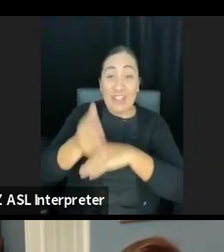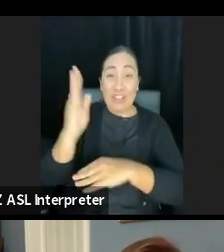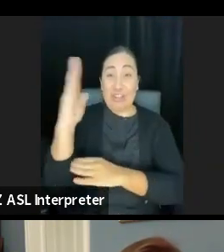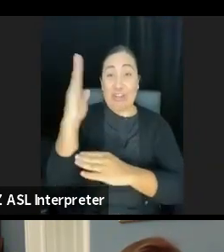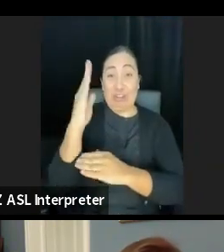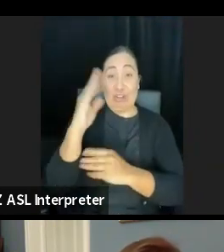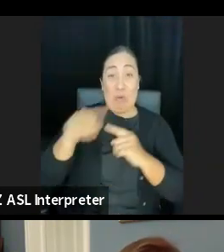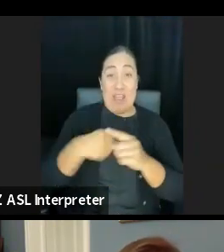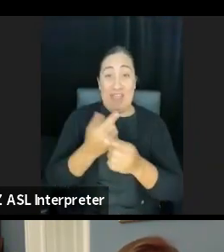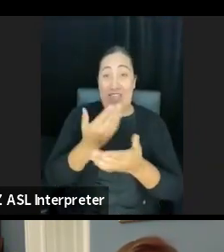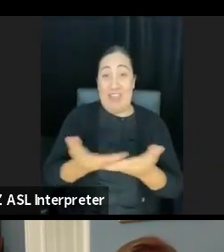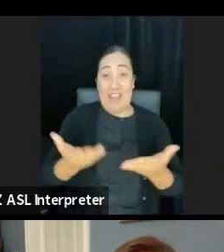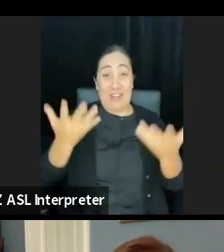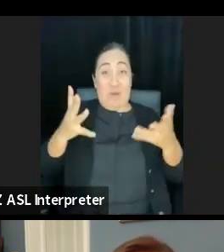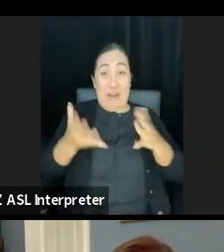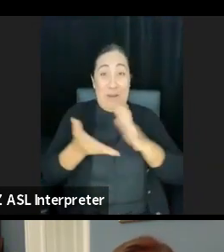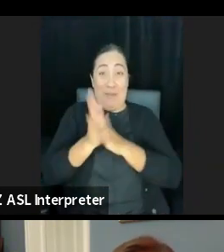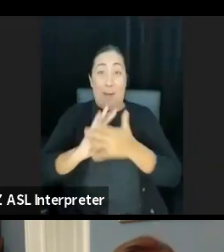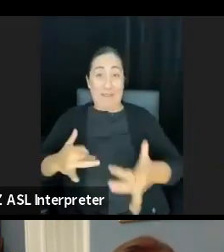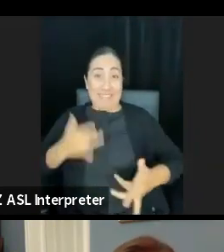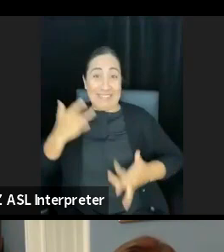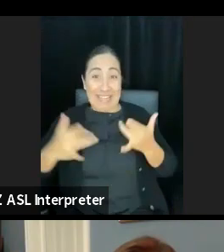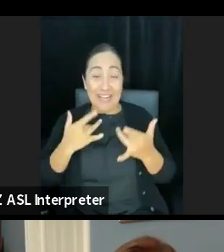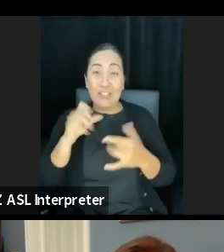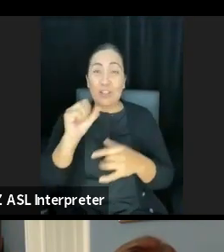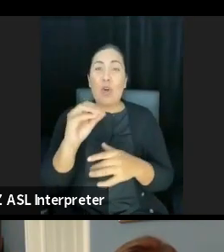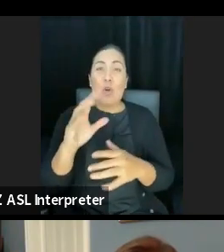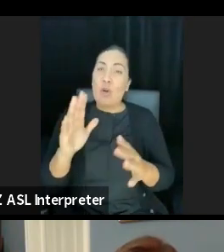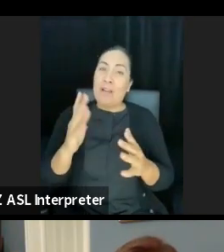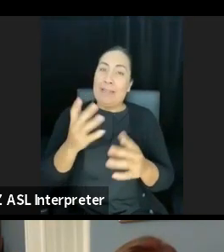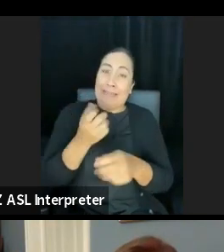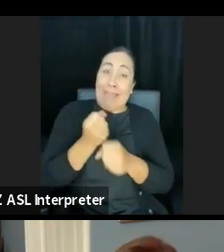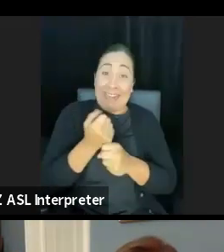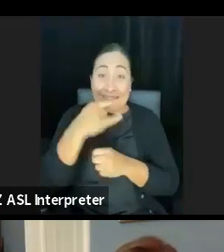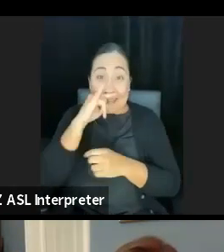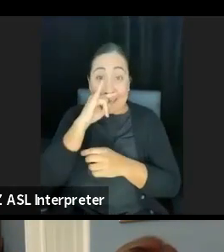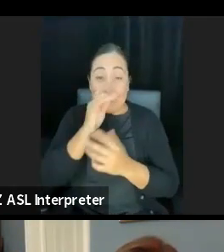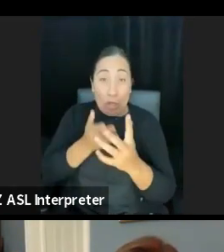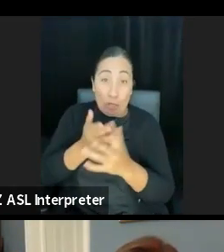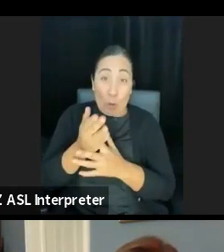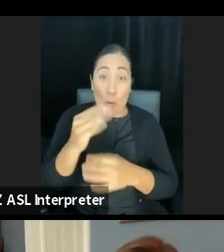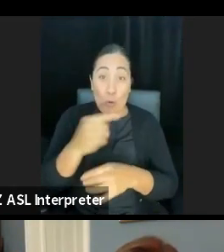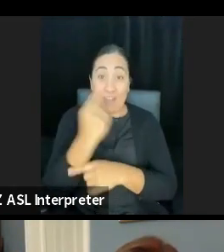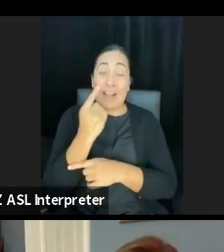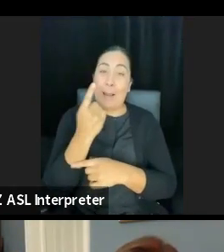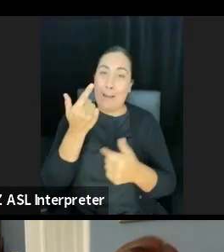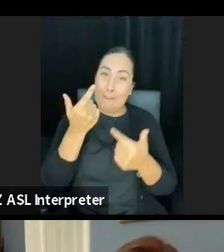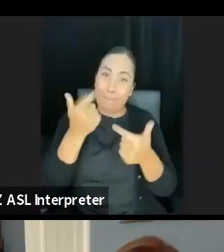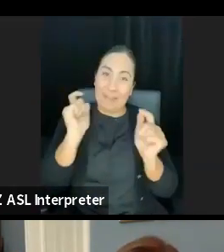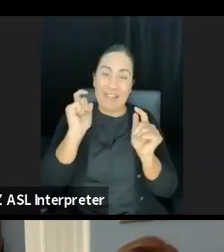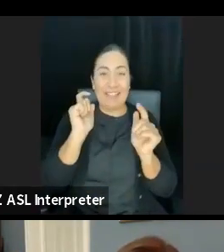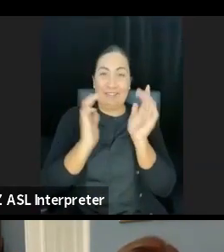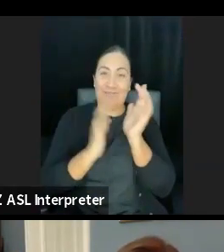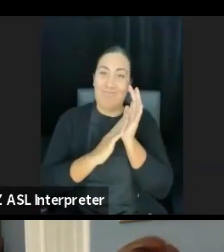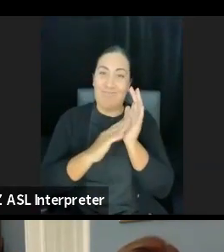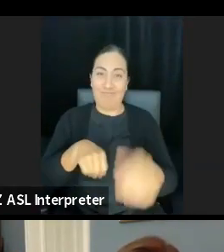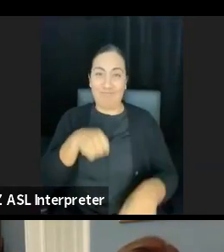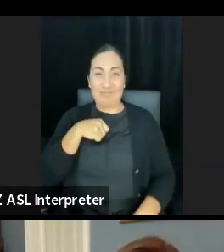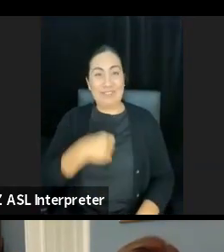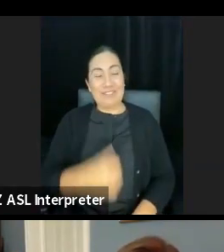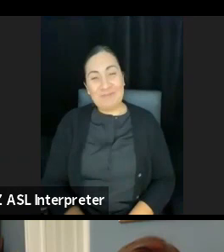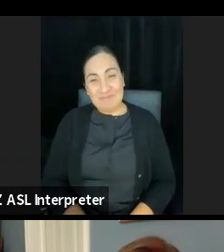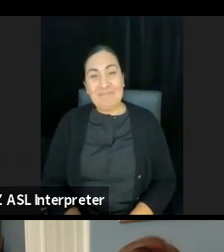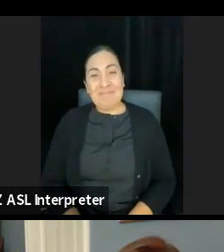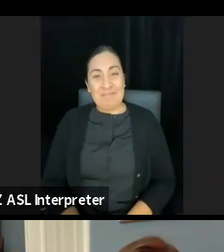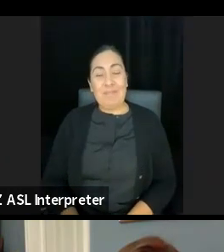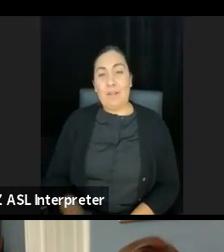So yeah, just getting your kids through the day is a big thank you. And we'll await that moment. I